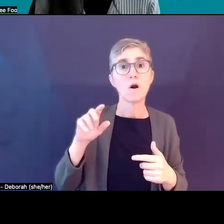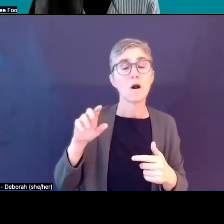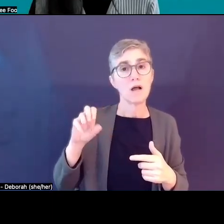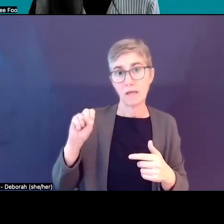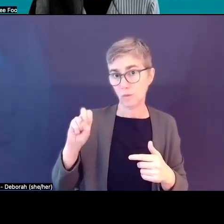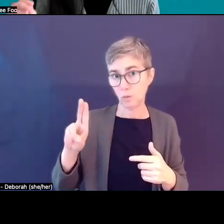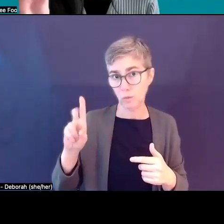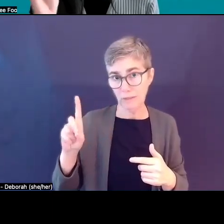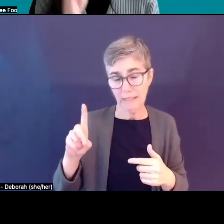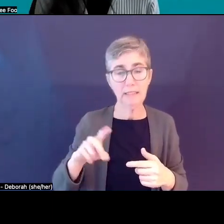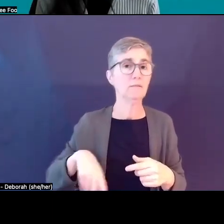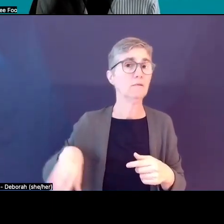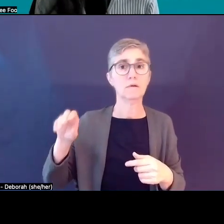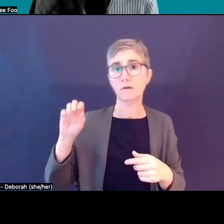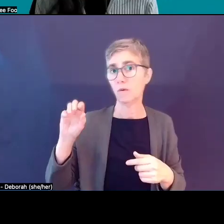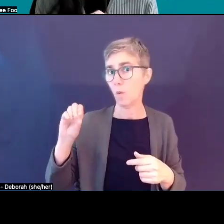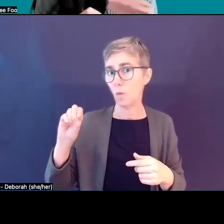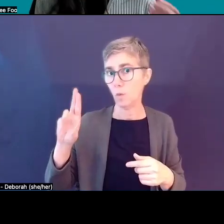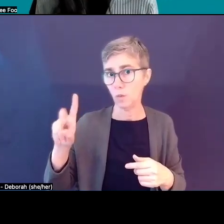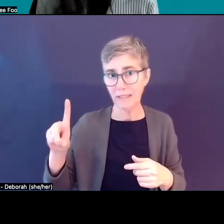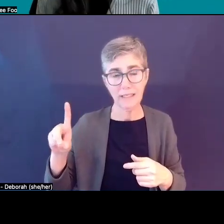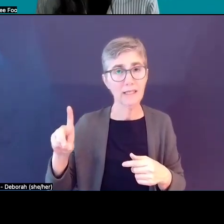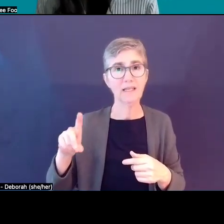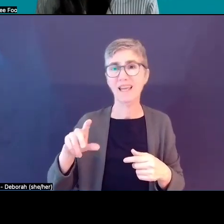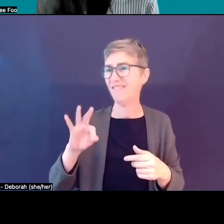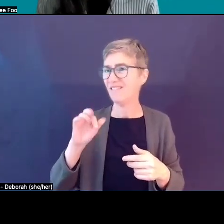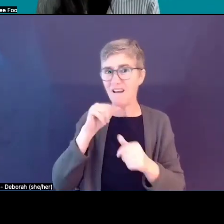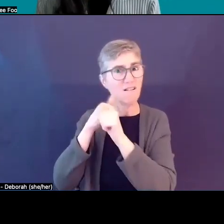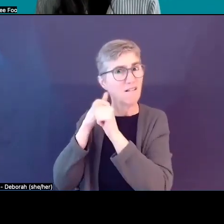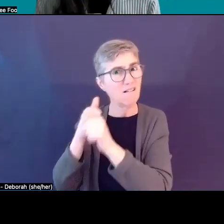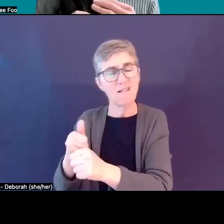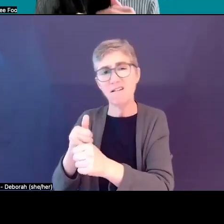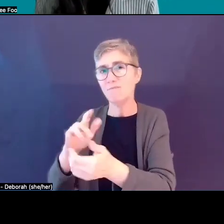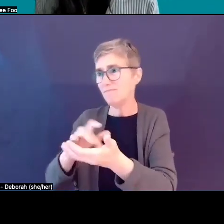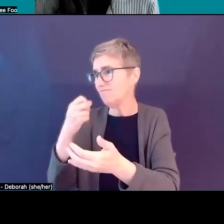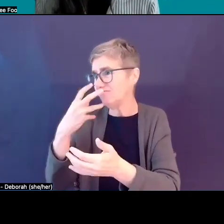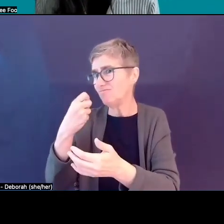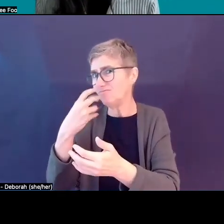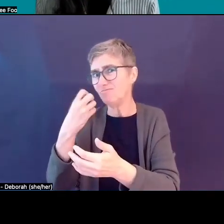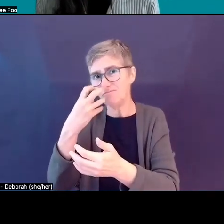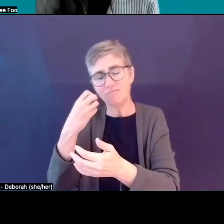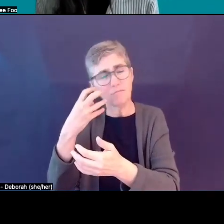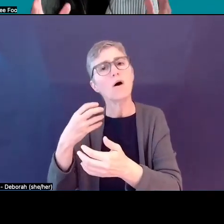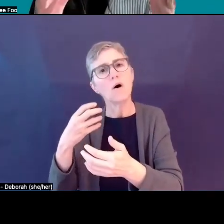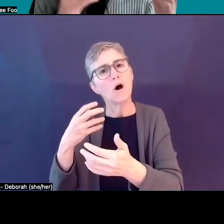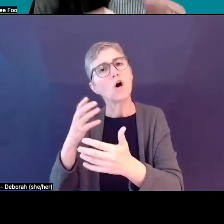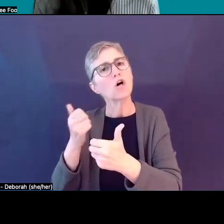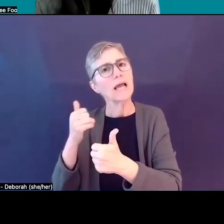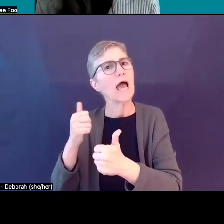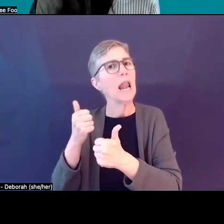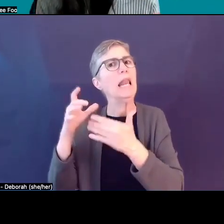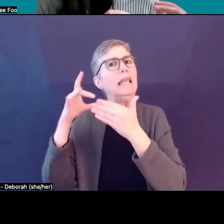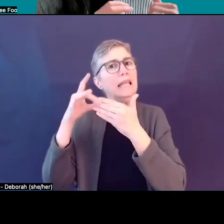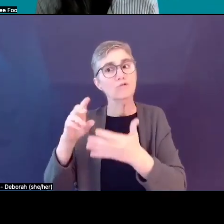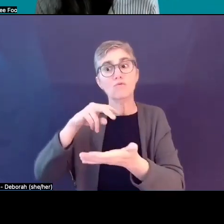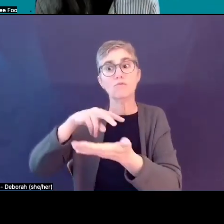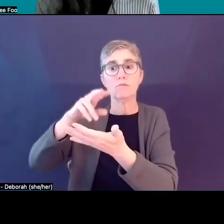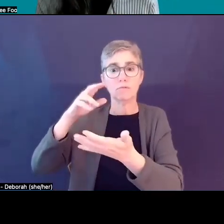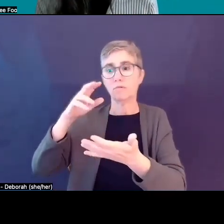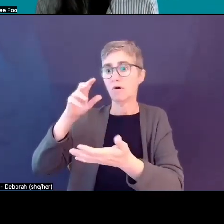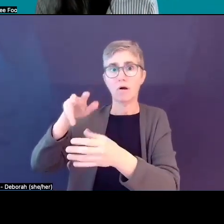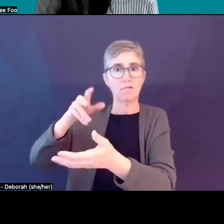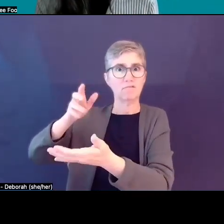poor adherence drives recurrent use and overdose risk. The good news is that relapses